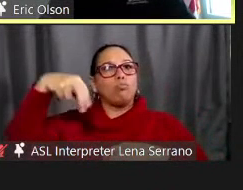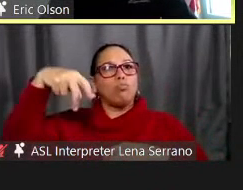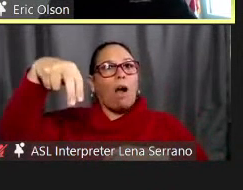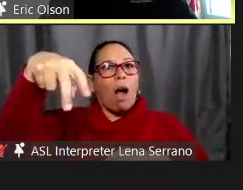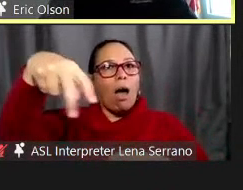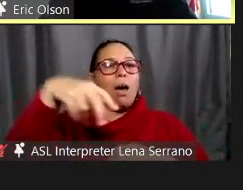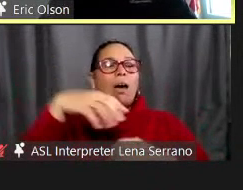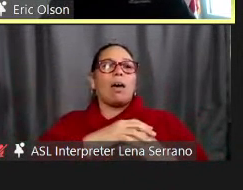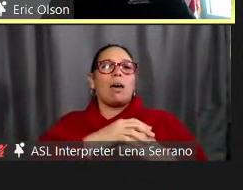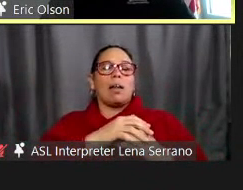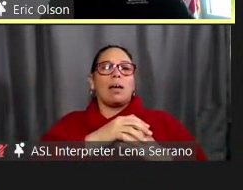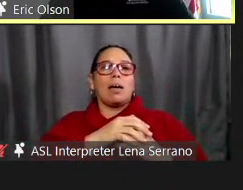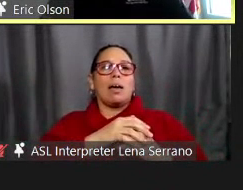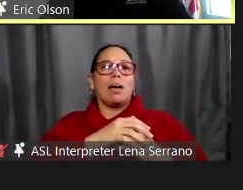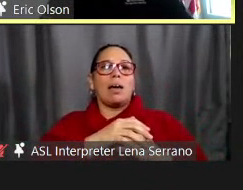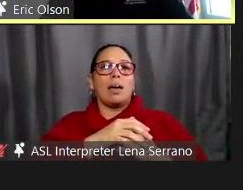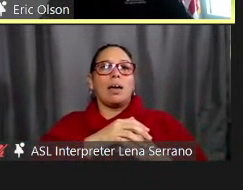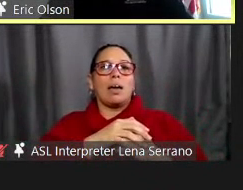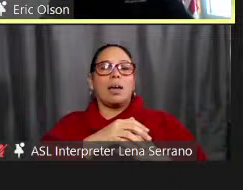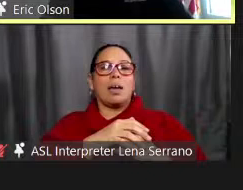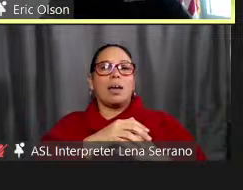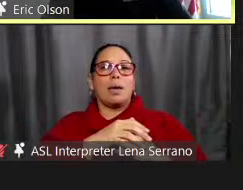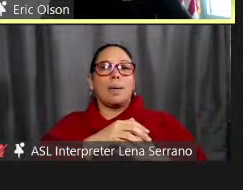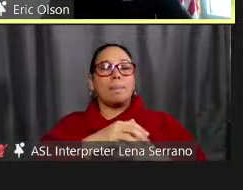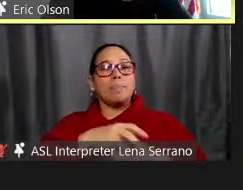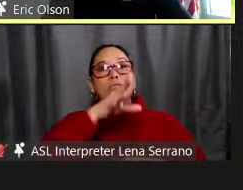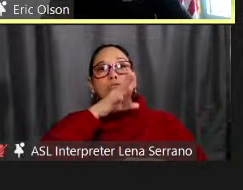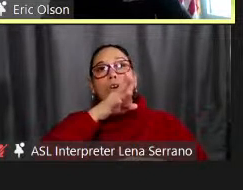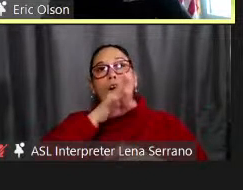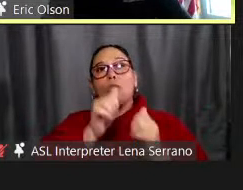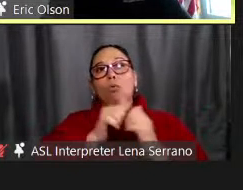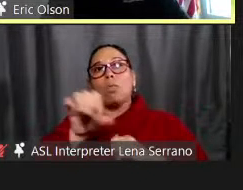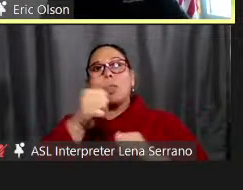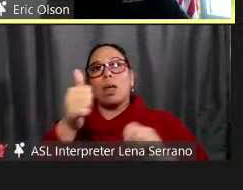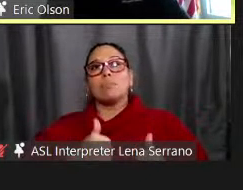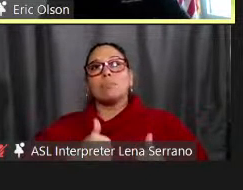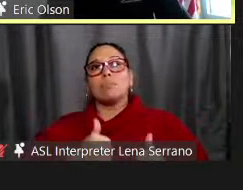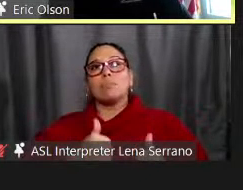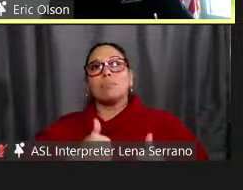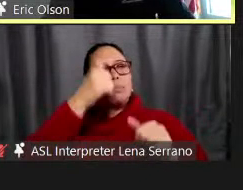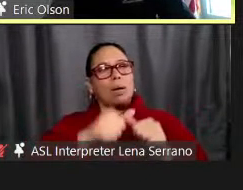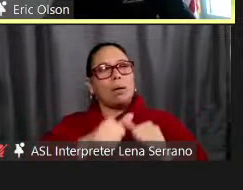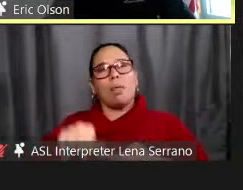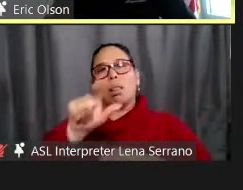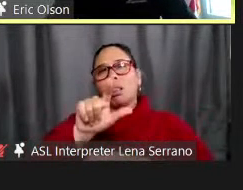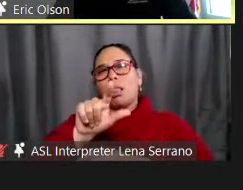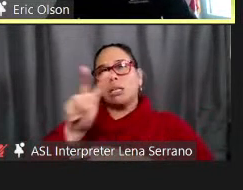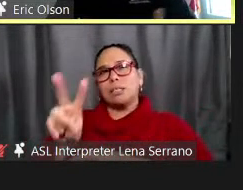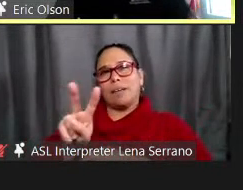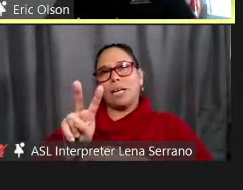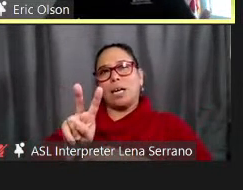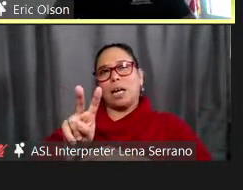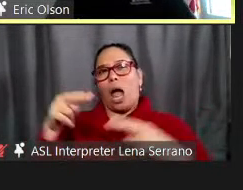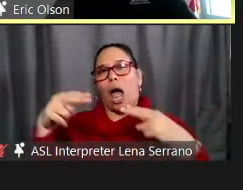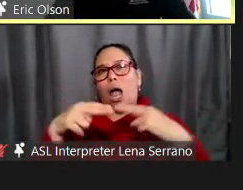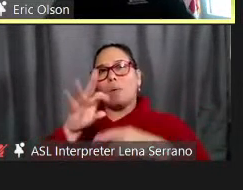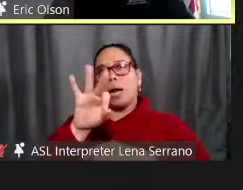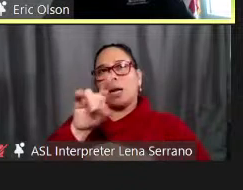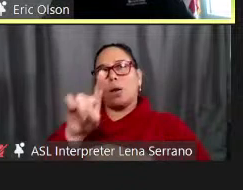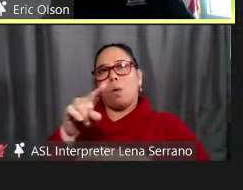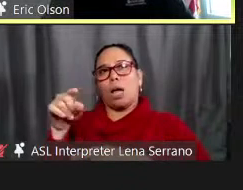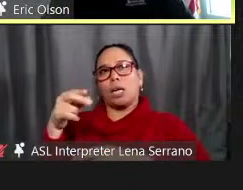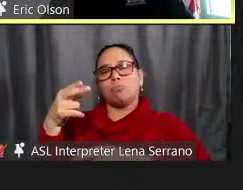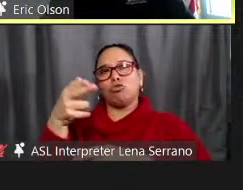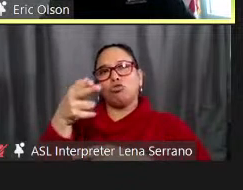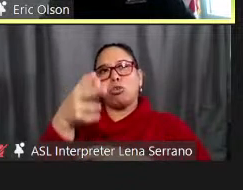so. Talking with some folks that survived the Las Vegas Highway 91 shooting, having some discussions about how they moved away from